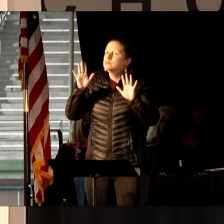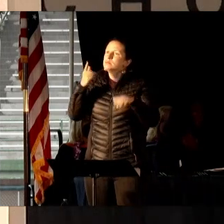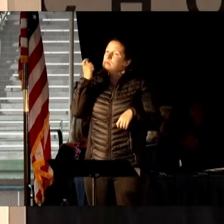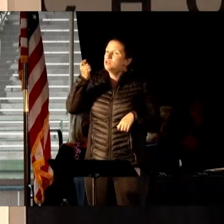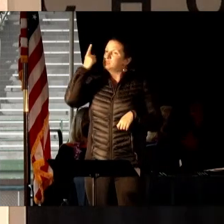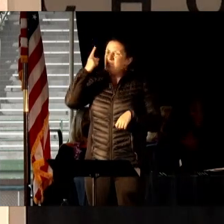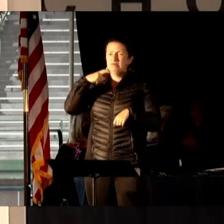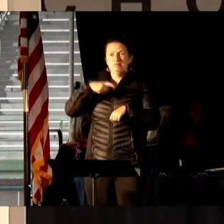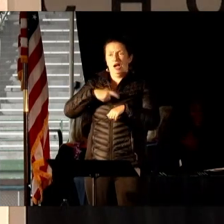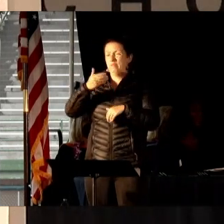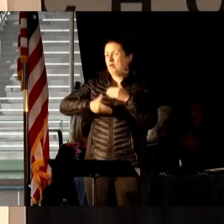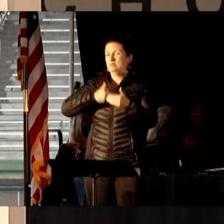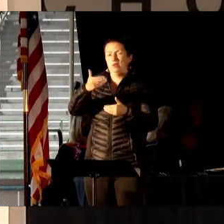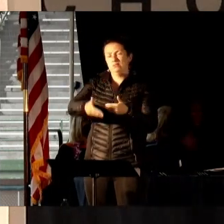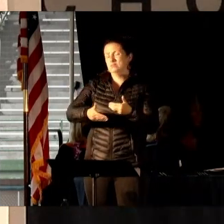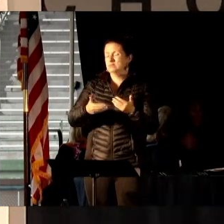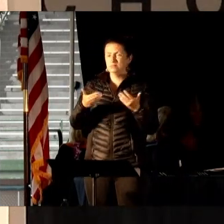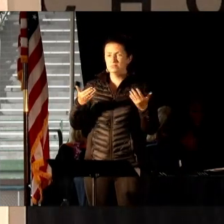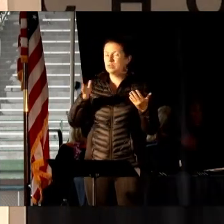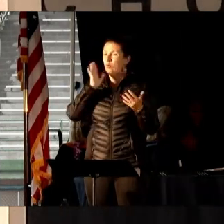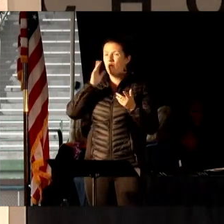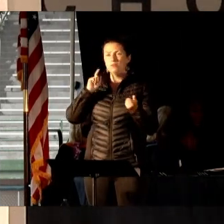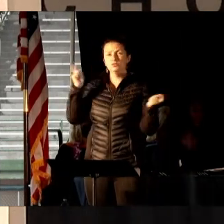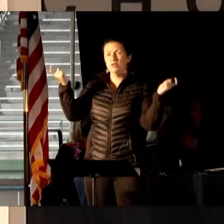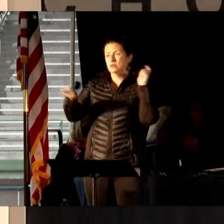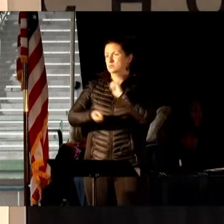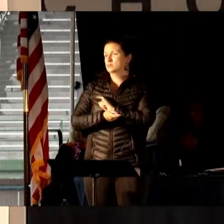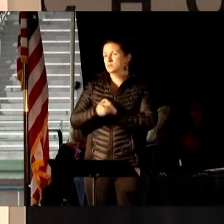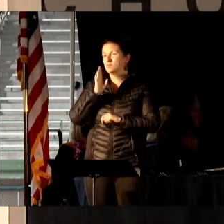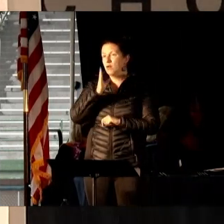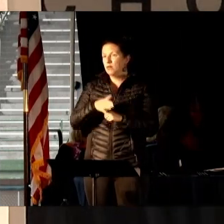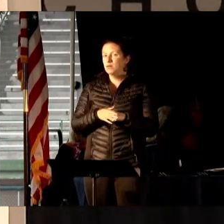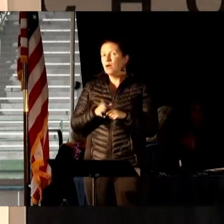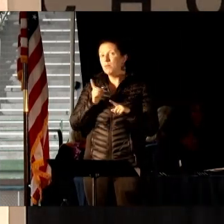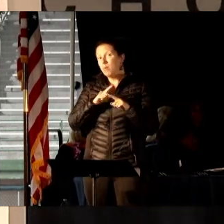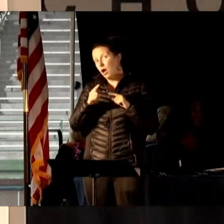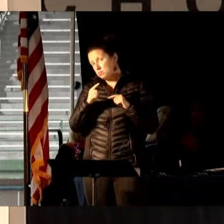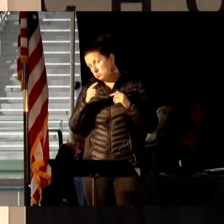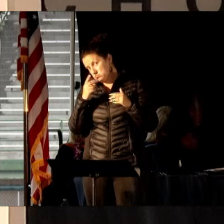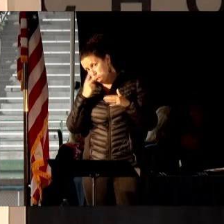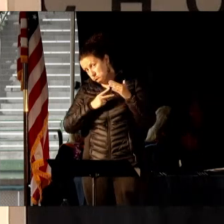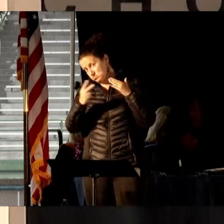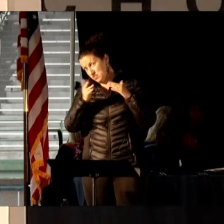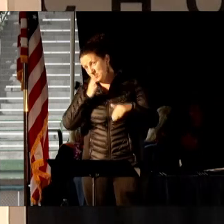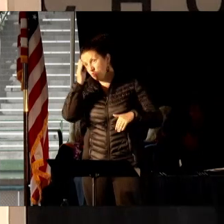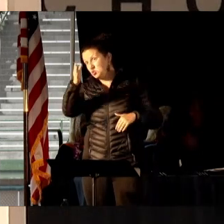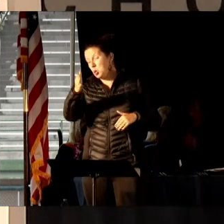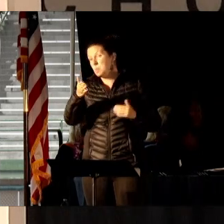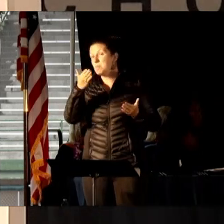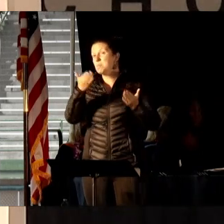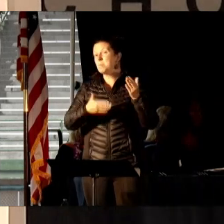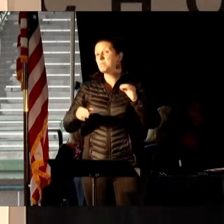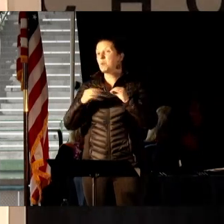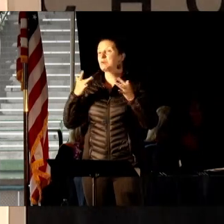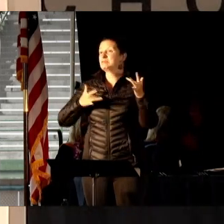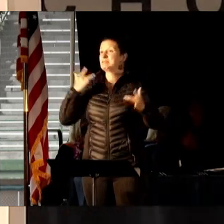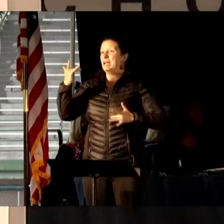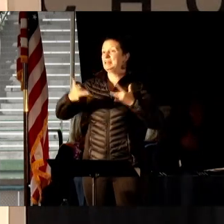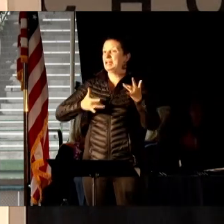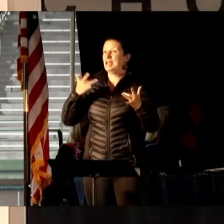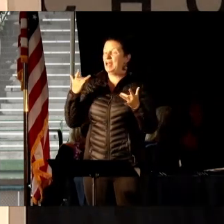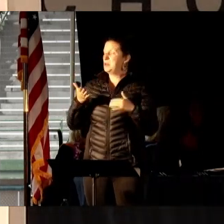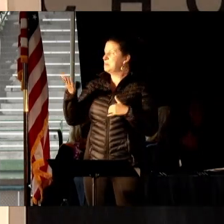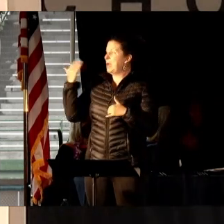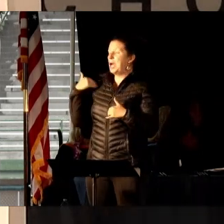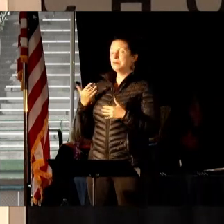will change, but the things to come may be even more exciting than those you're leaving behind. And if